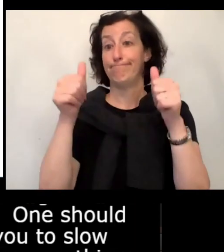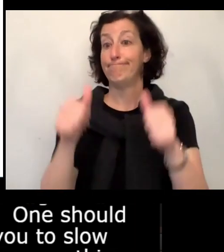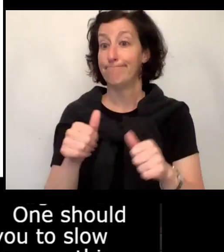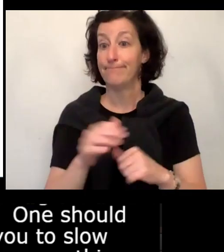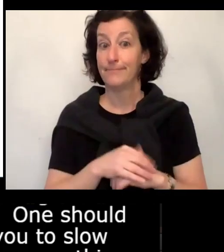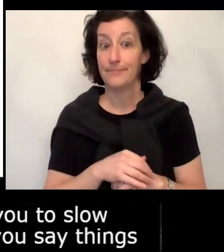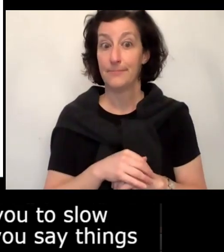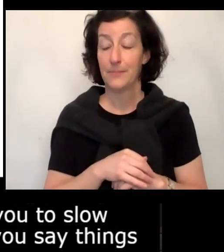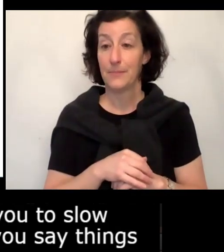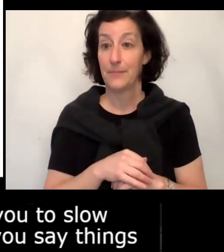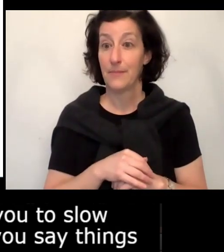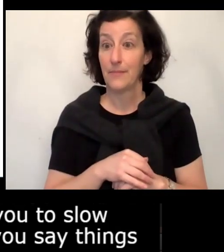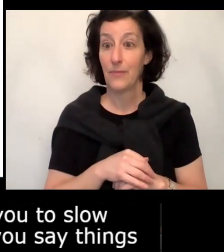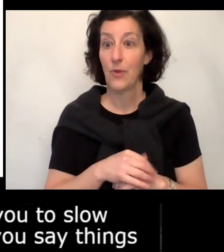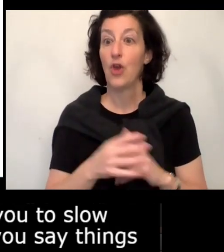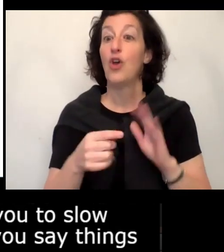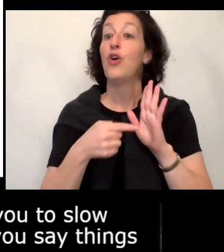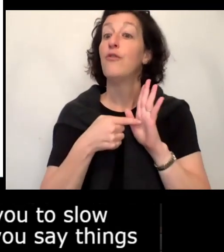stand back and stand by.